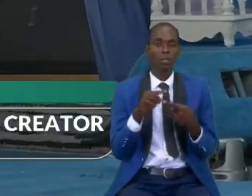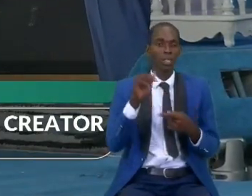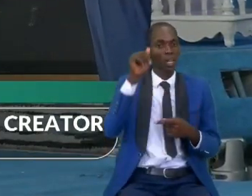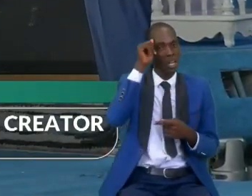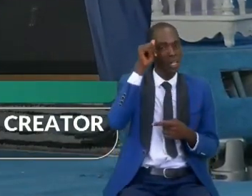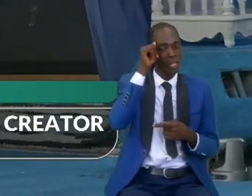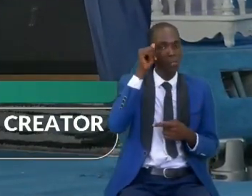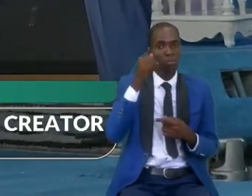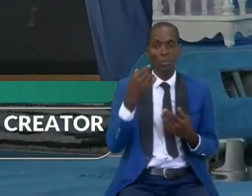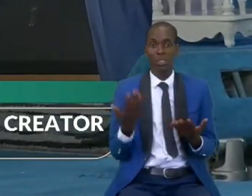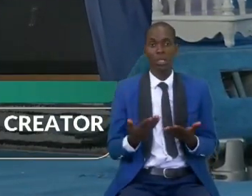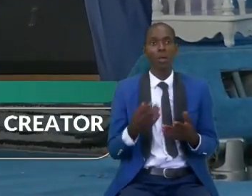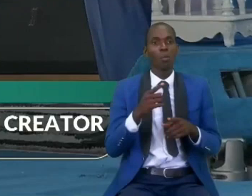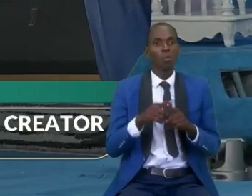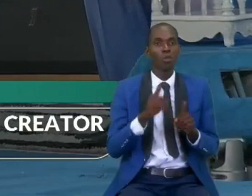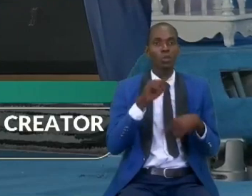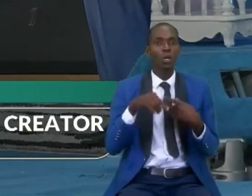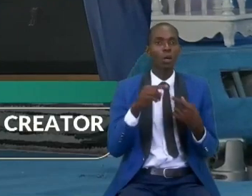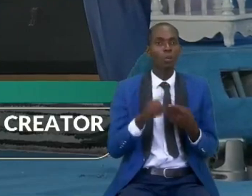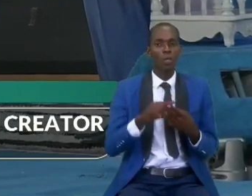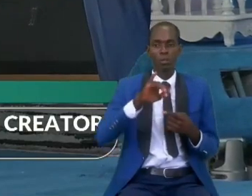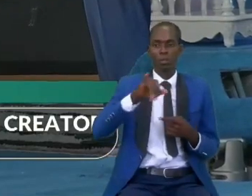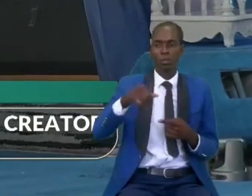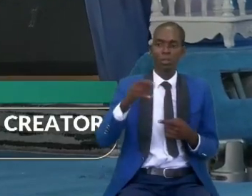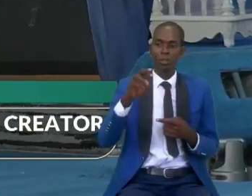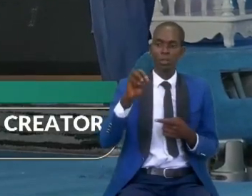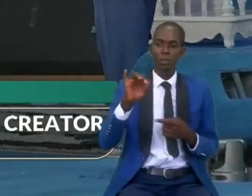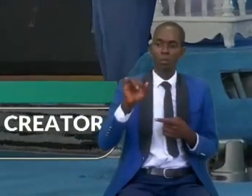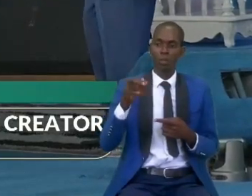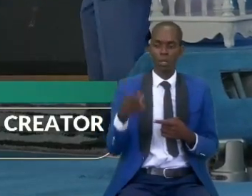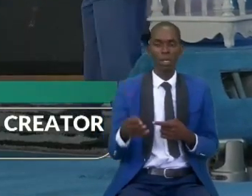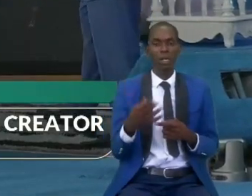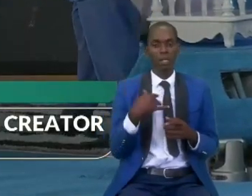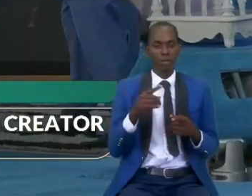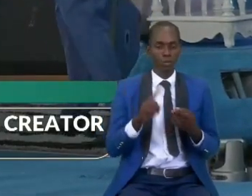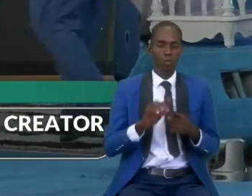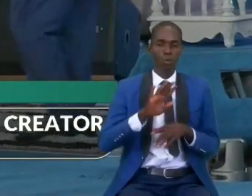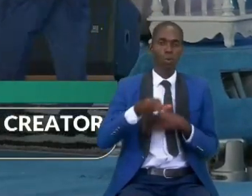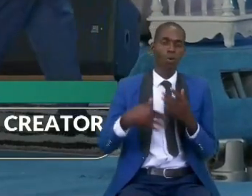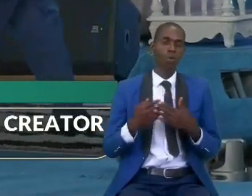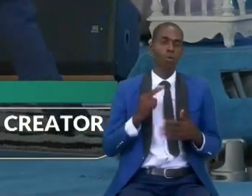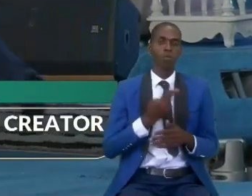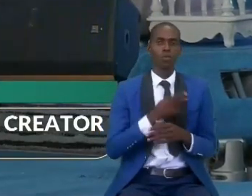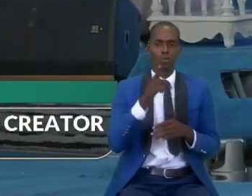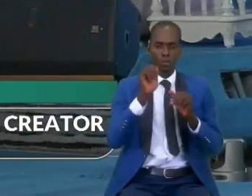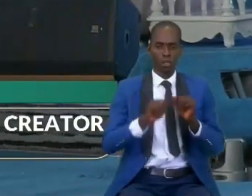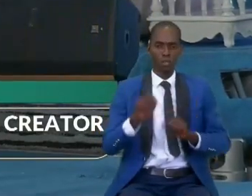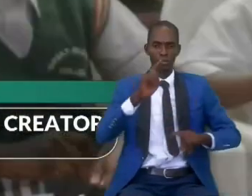he formed me. Can you say that? Can you say that